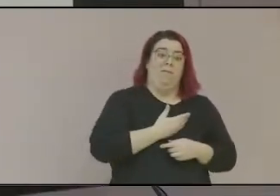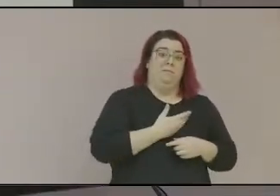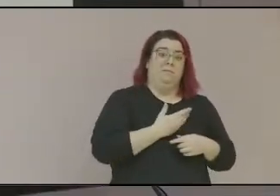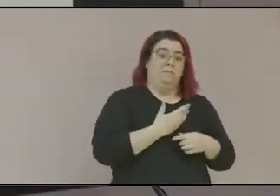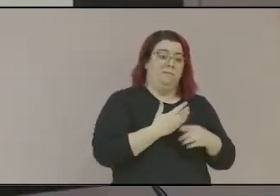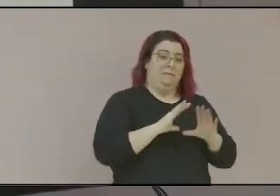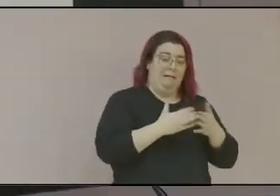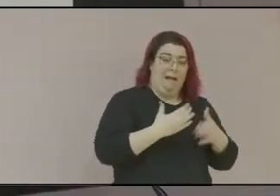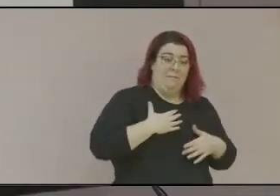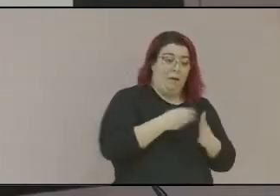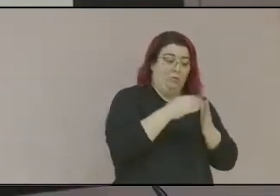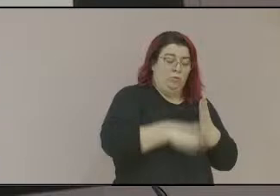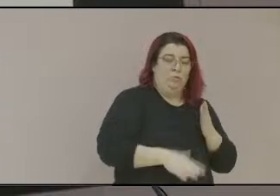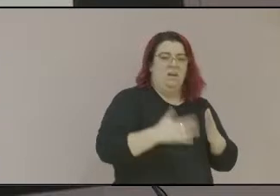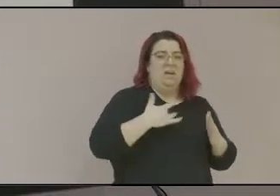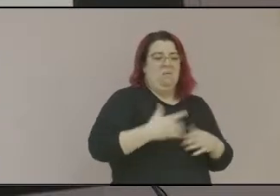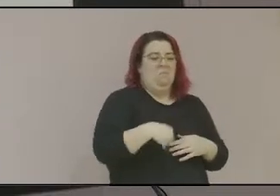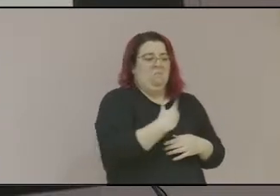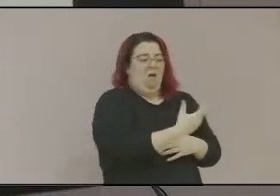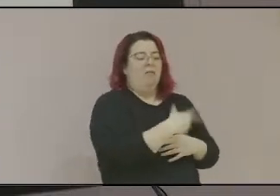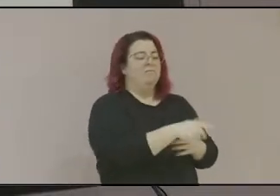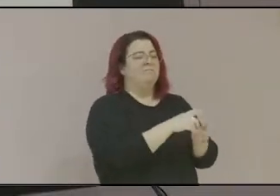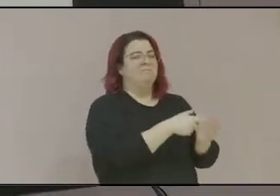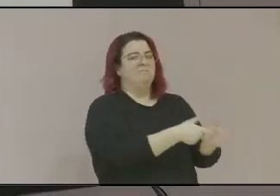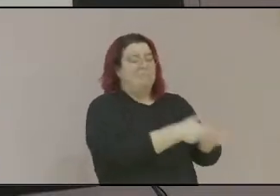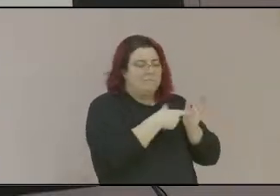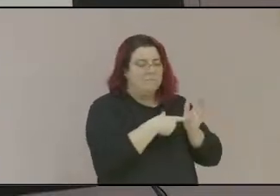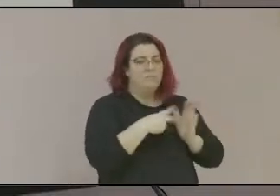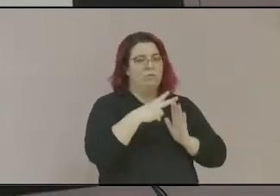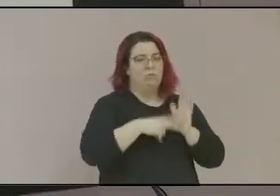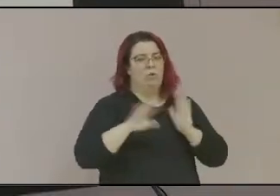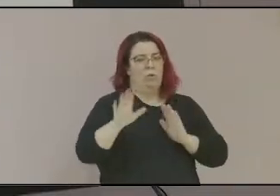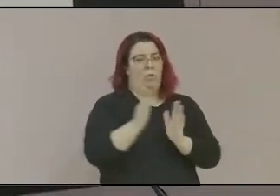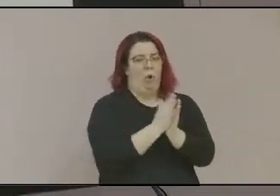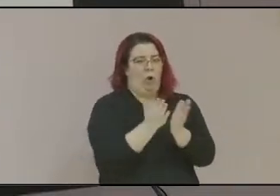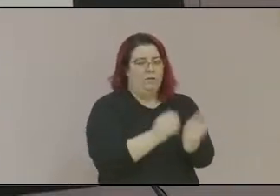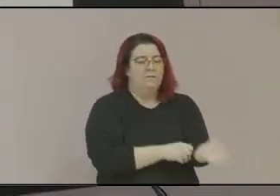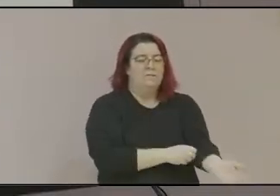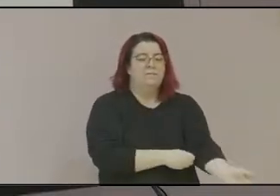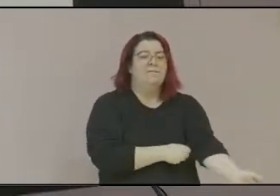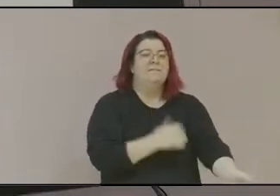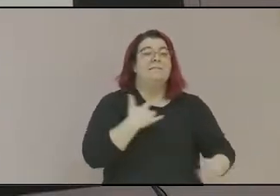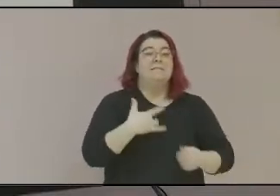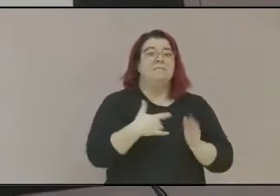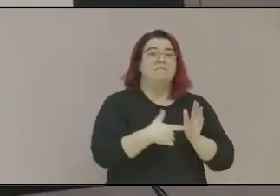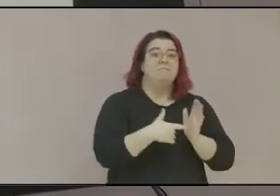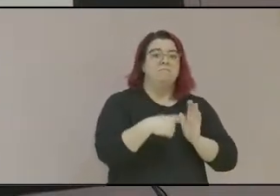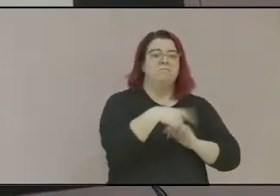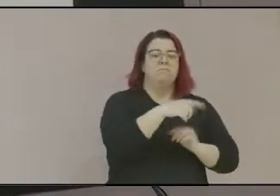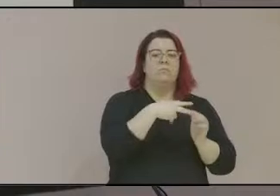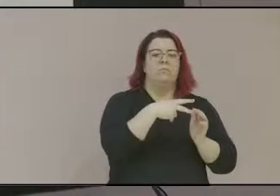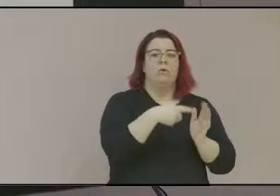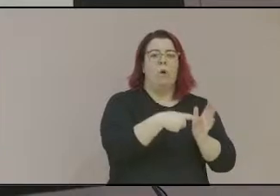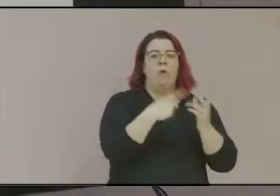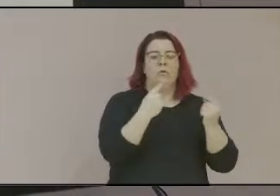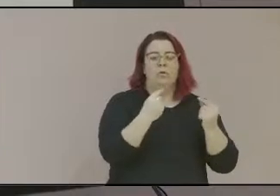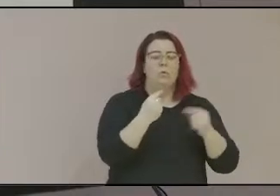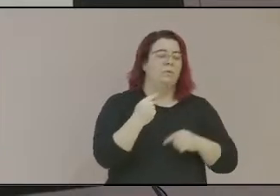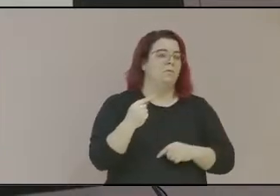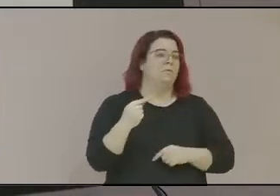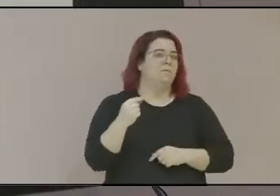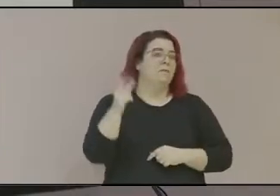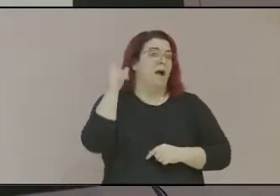the history of technology here in Halifax. In particular, an essay on auditory ink